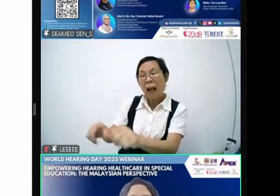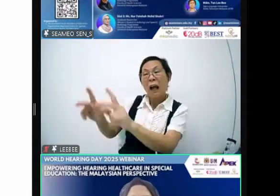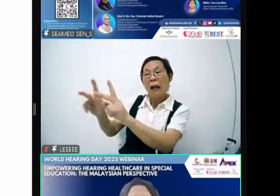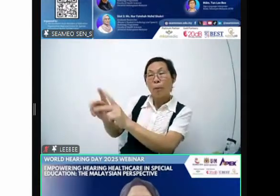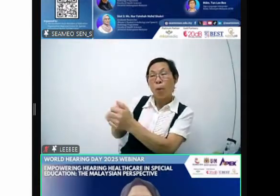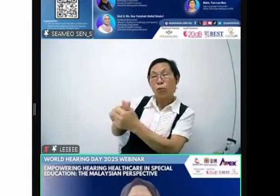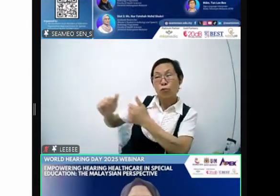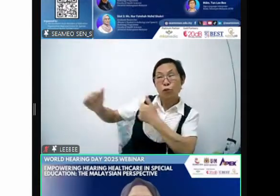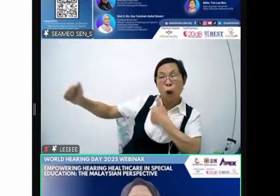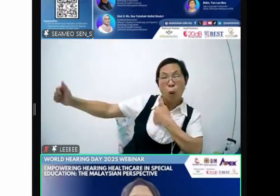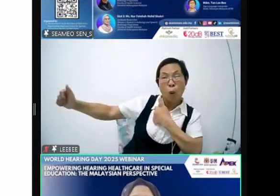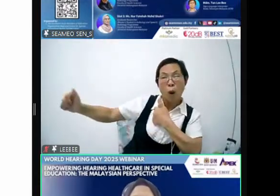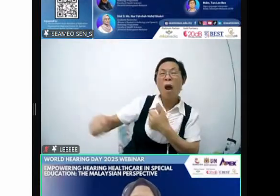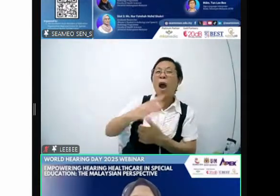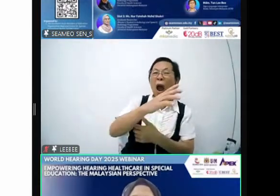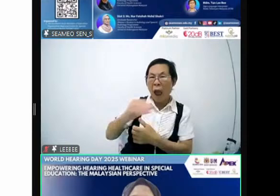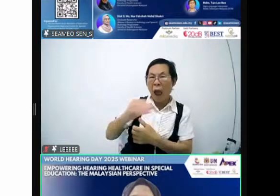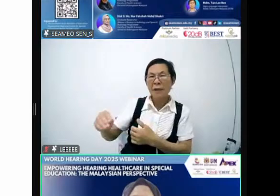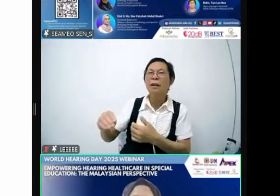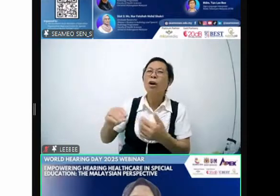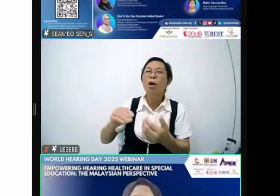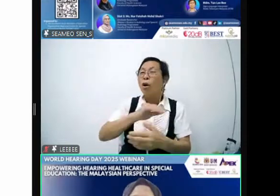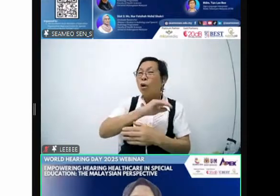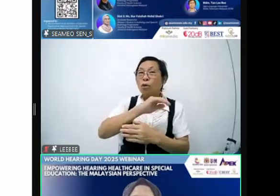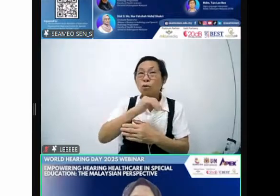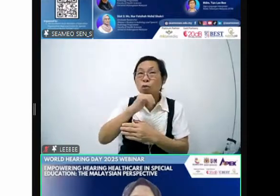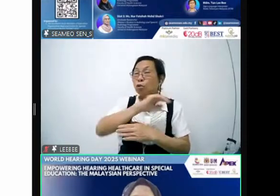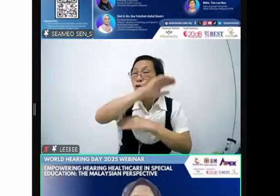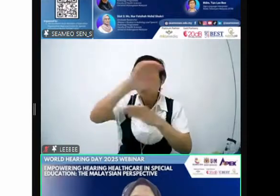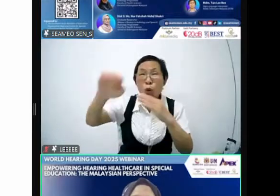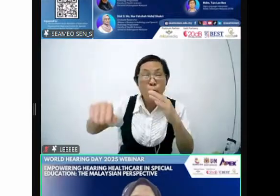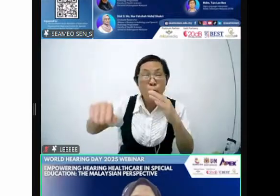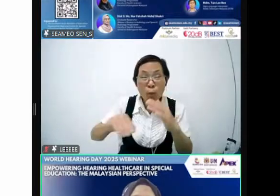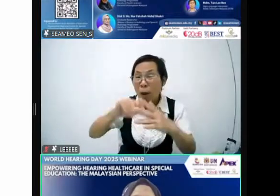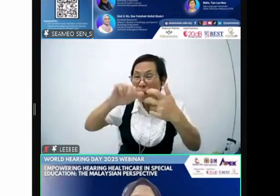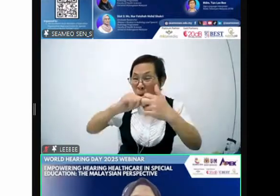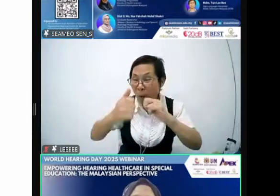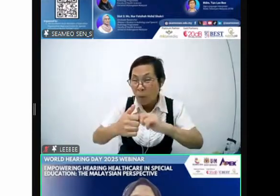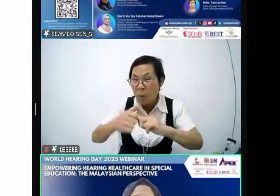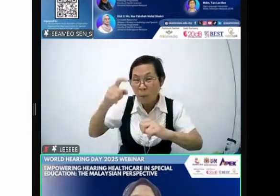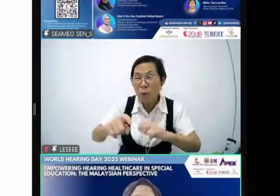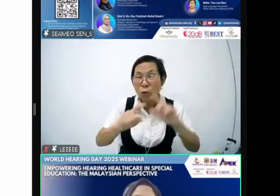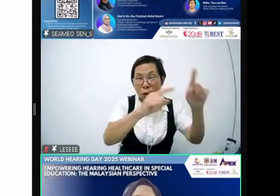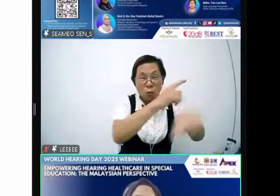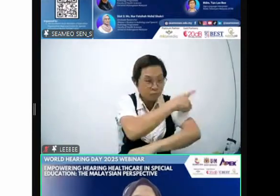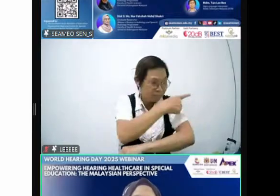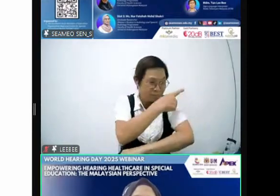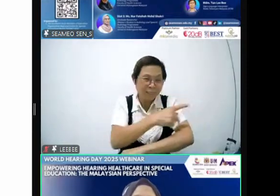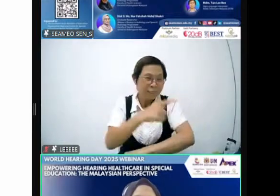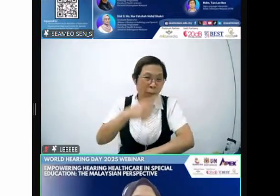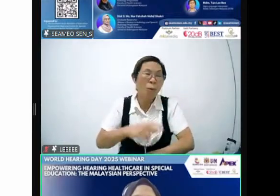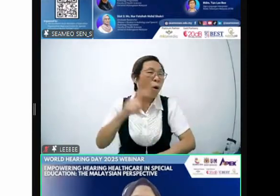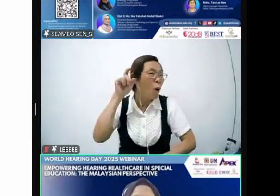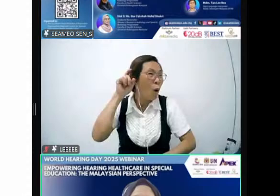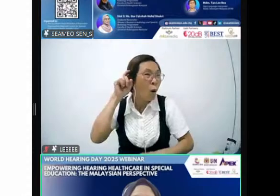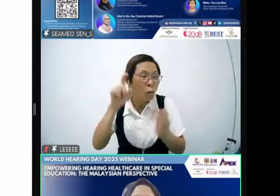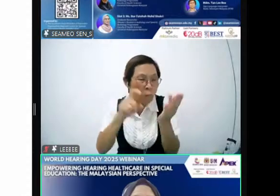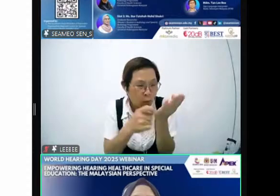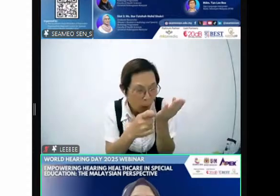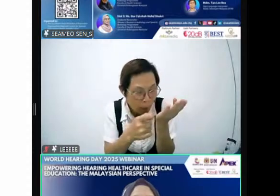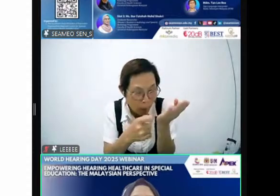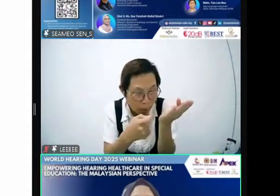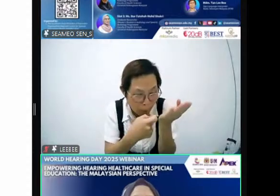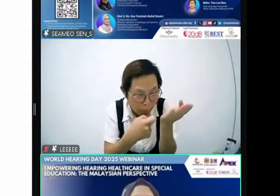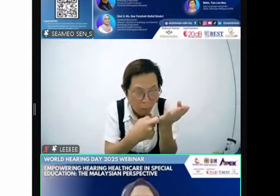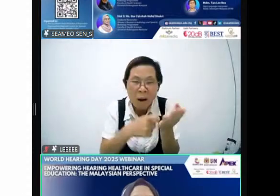every problem requires a clinic visit. Issues like battery changes or whistling sound can often be fixed at home with the right